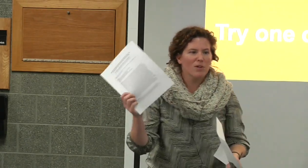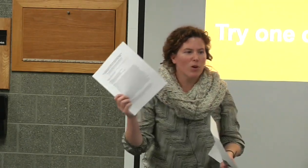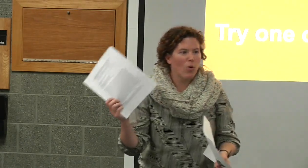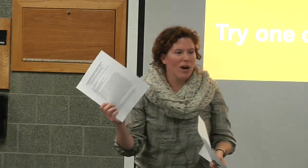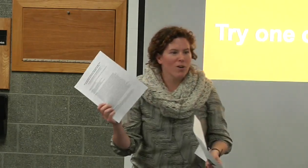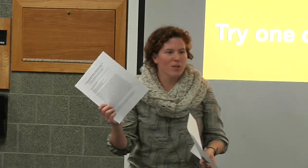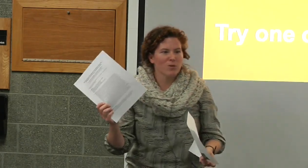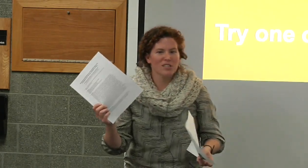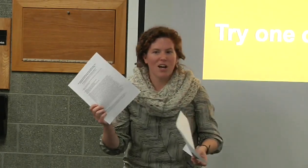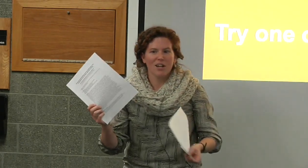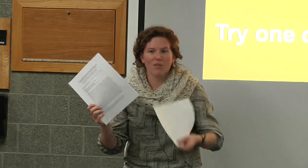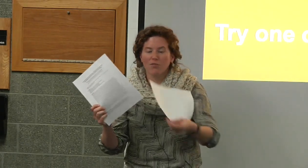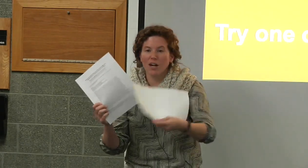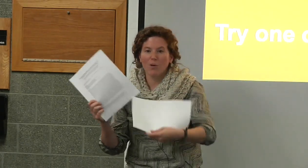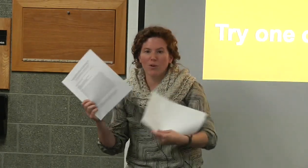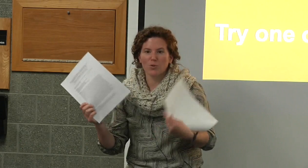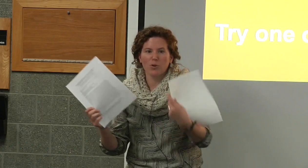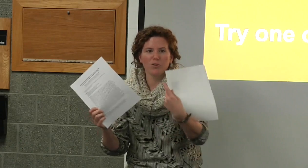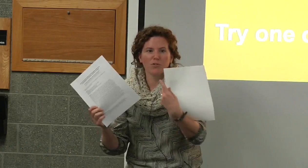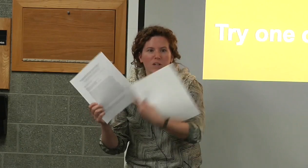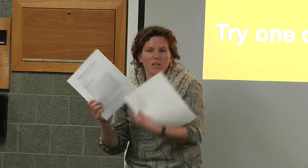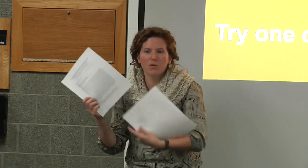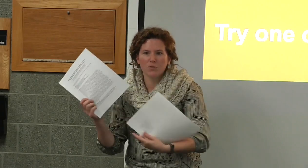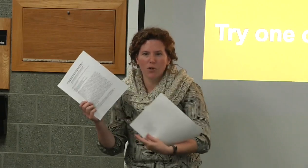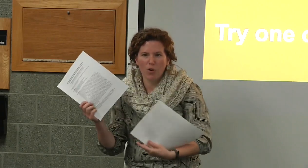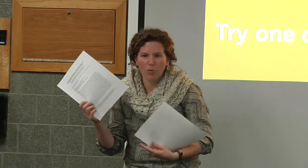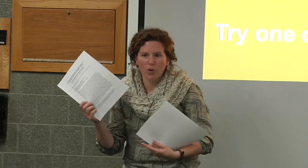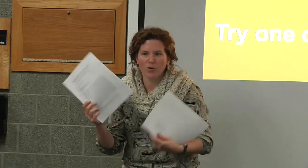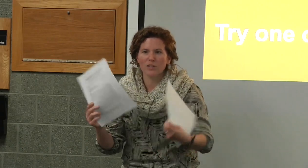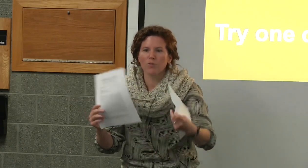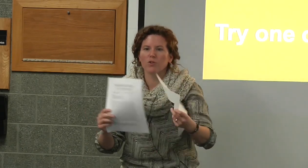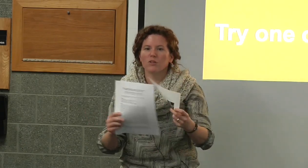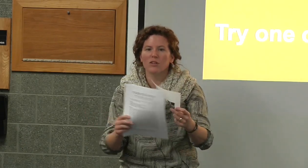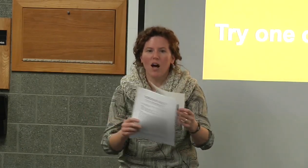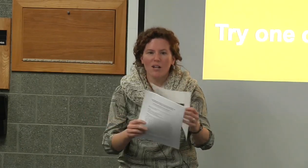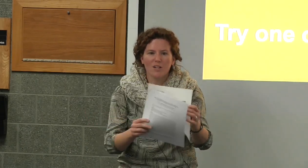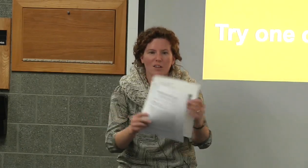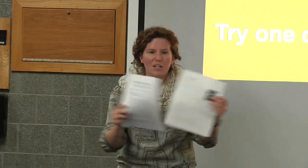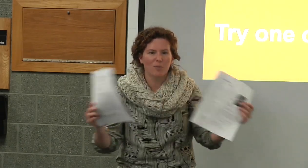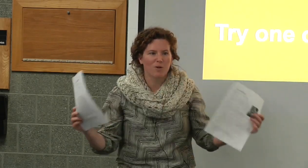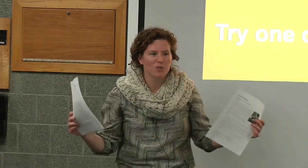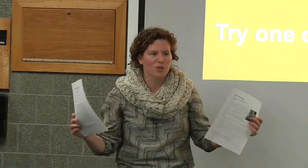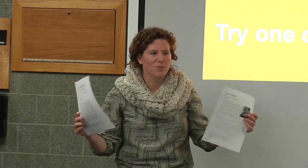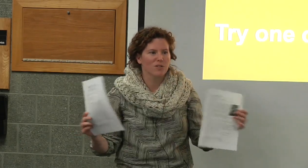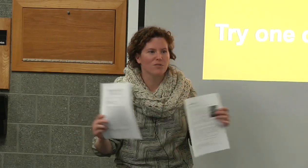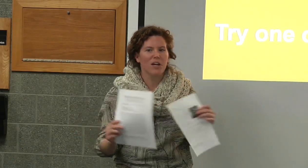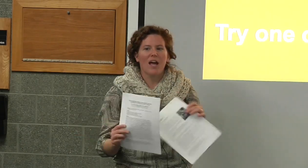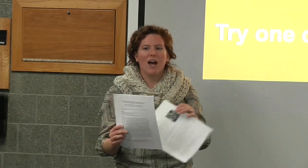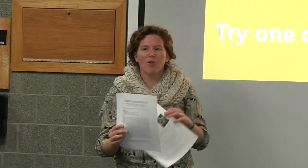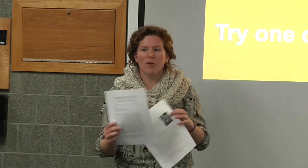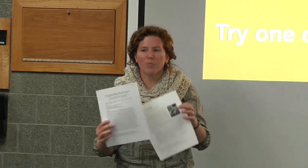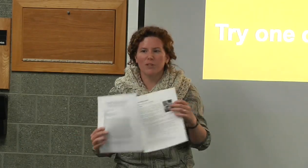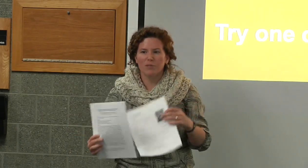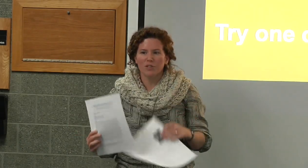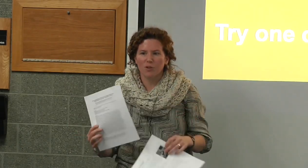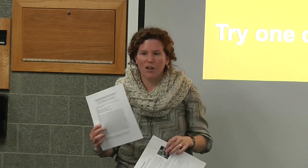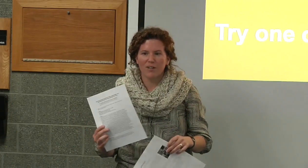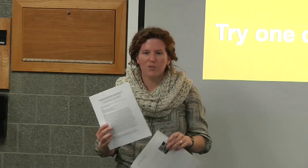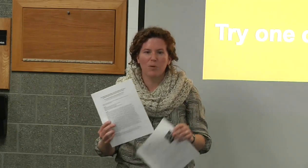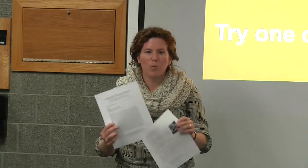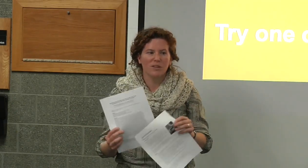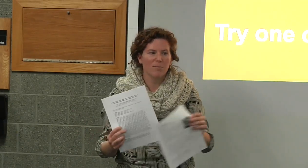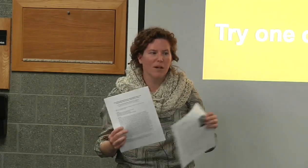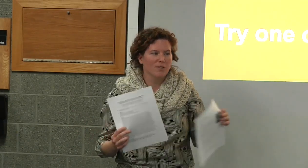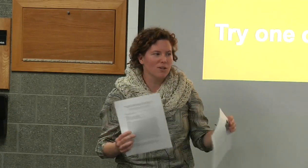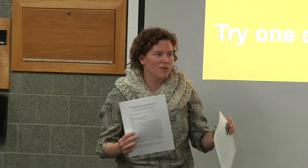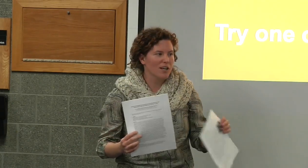of them might require that you assign 3 hours worth of videos for homework, right? So there's a lot to think about in terms of how you want to bring them into